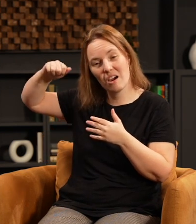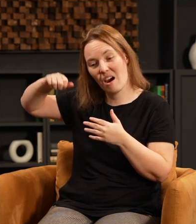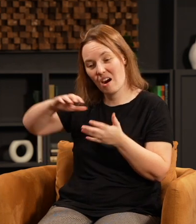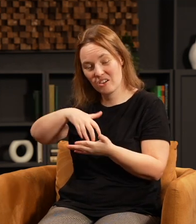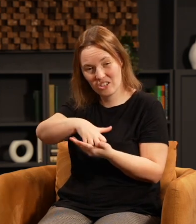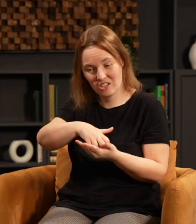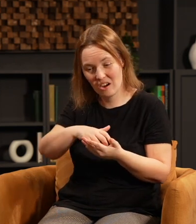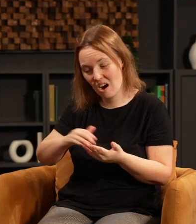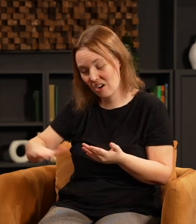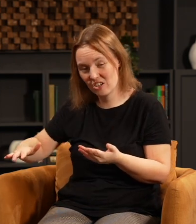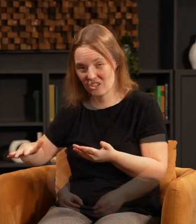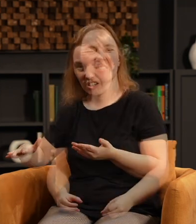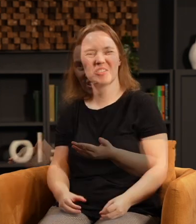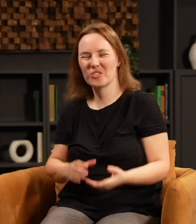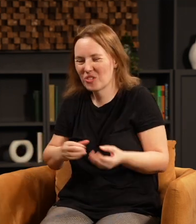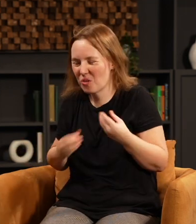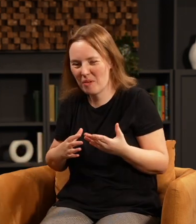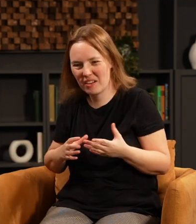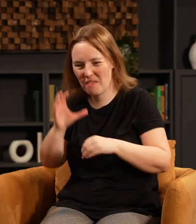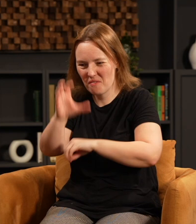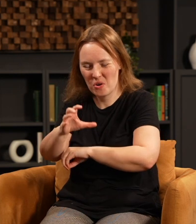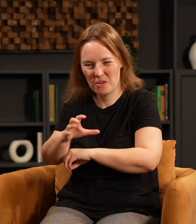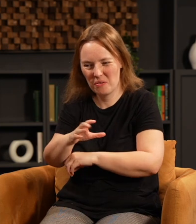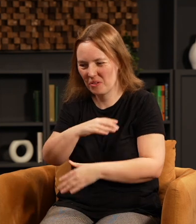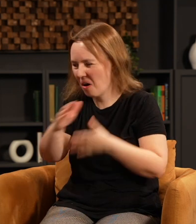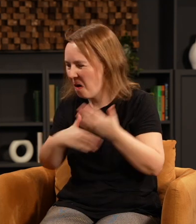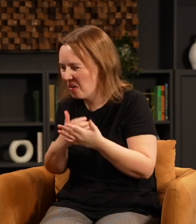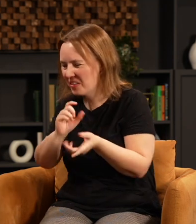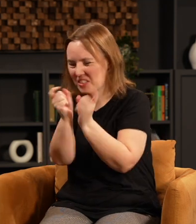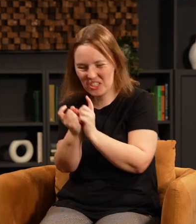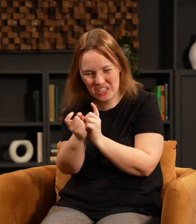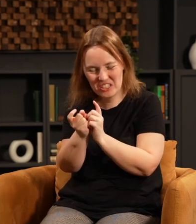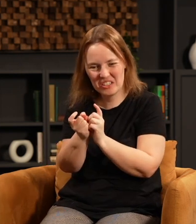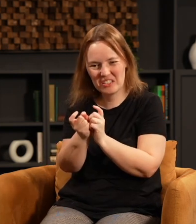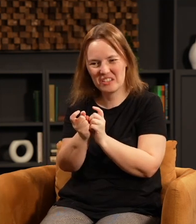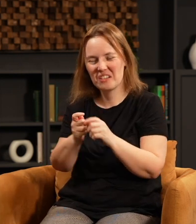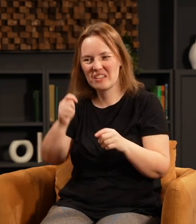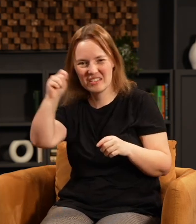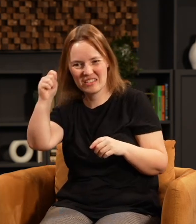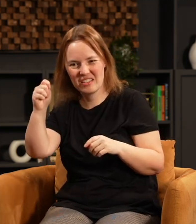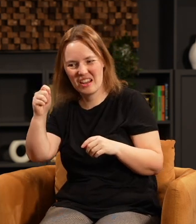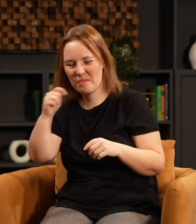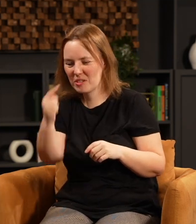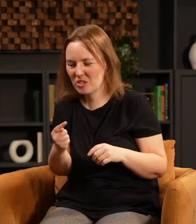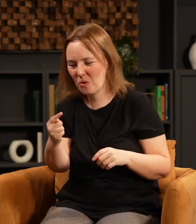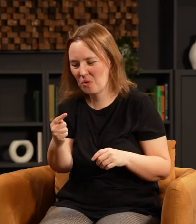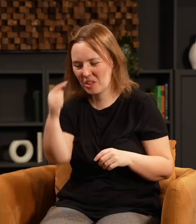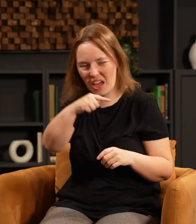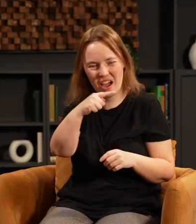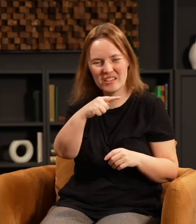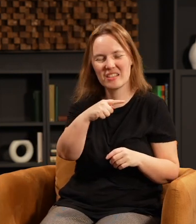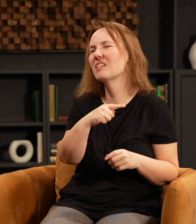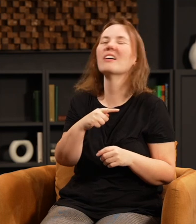to so many forces today when they're going through all these changes of puberty, being told a bill of lies, something that they are that they're not, and vice versa. And